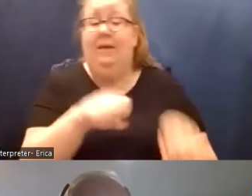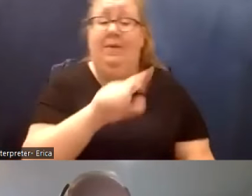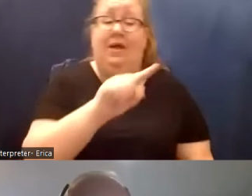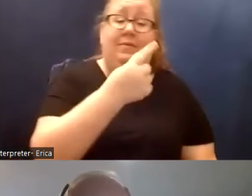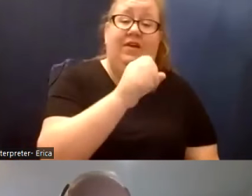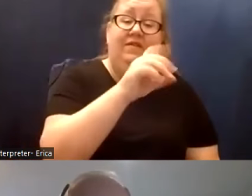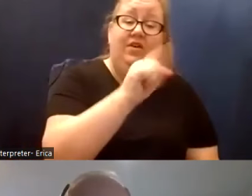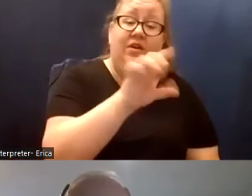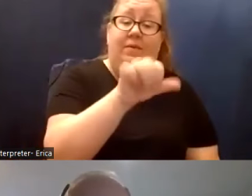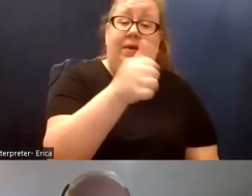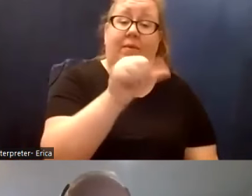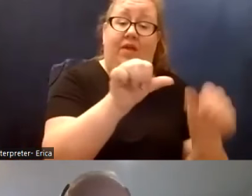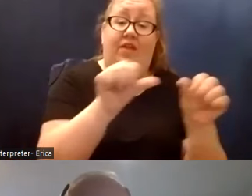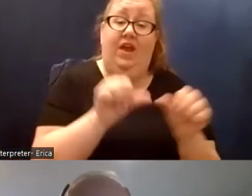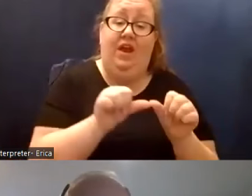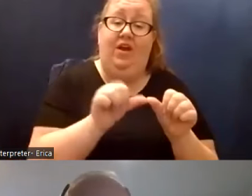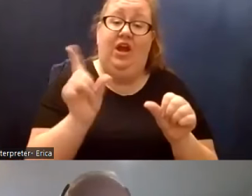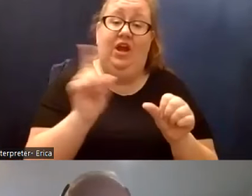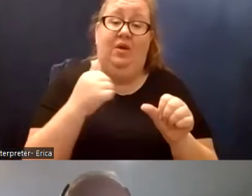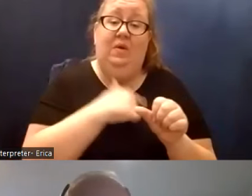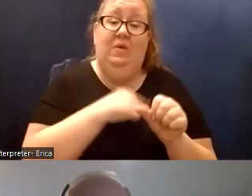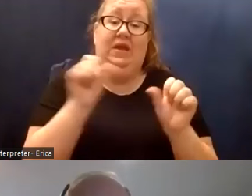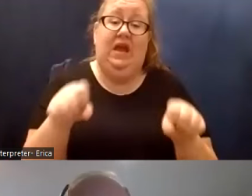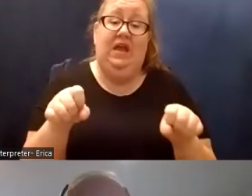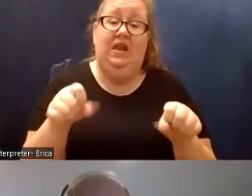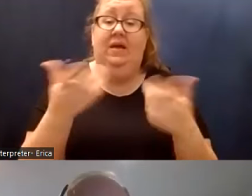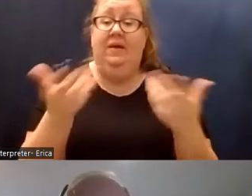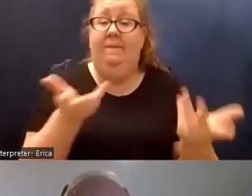another area where we can